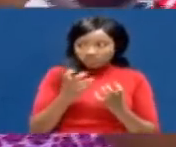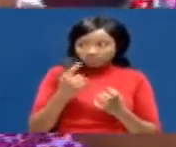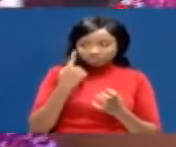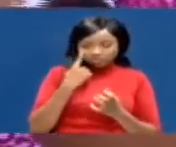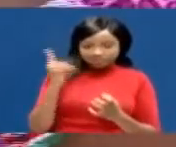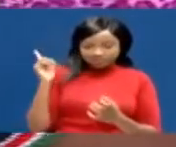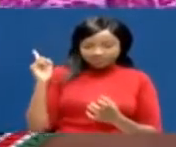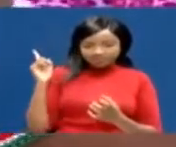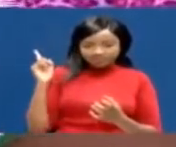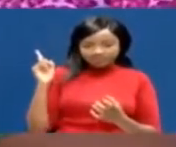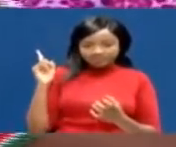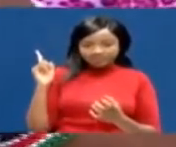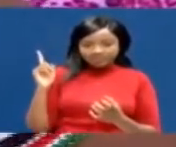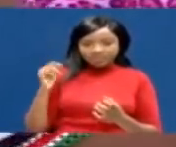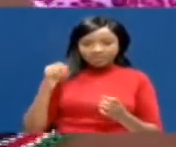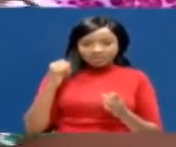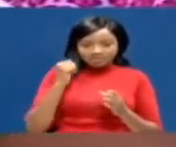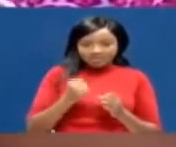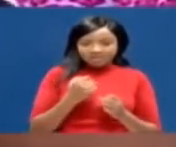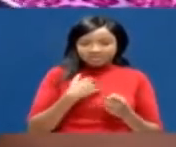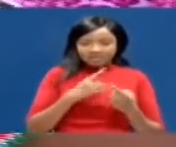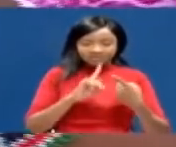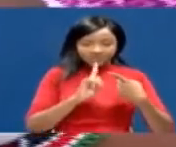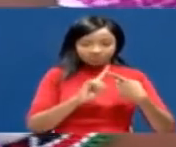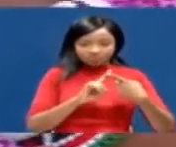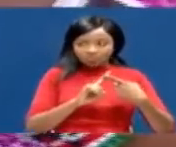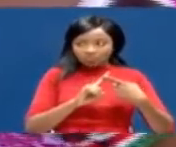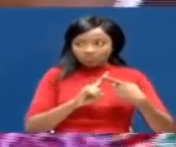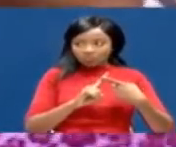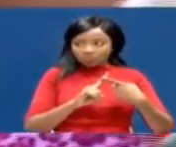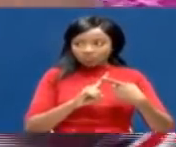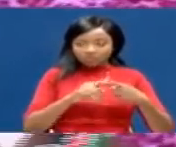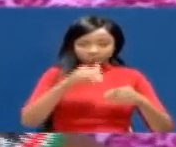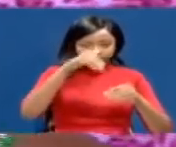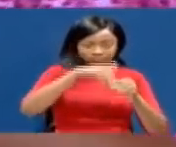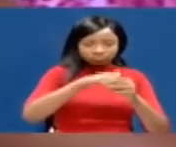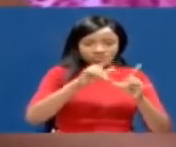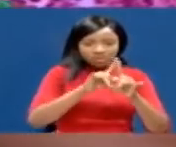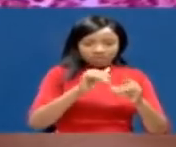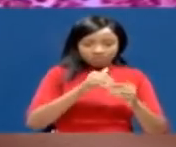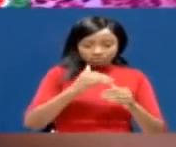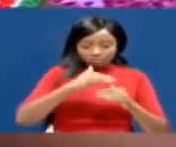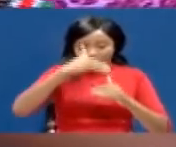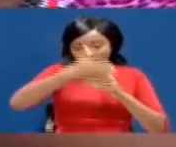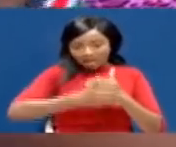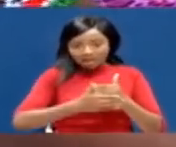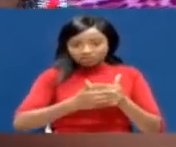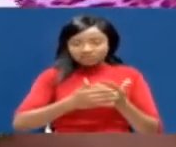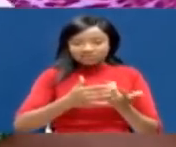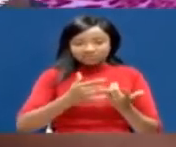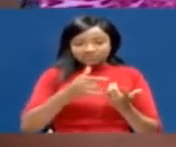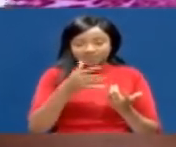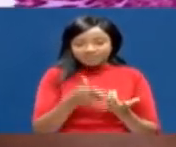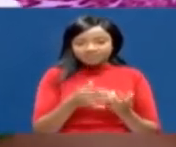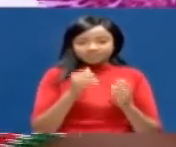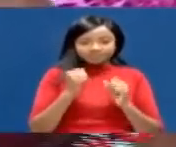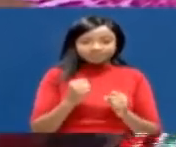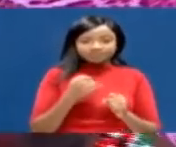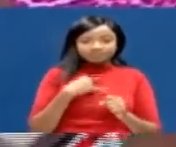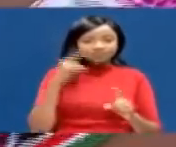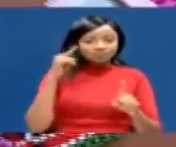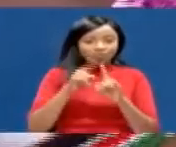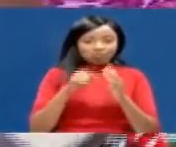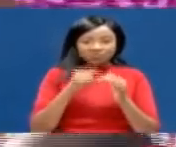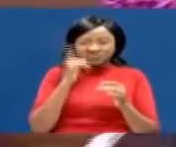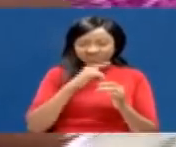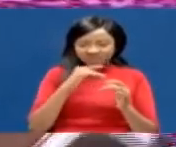got three plies. There's one inner layer, an outer layer. The darker part is the outer layer for gathering